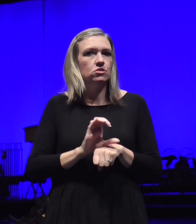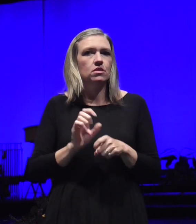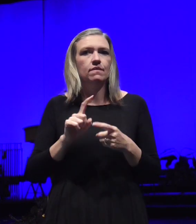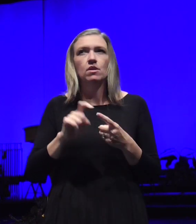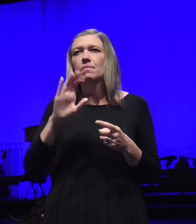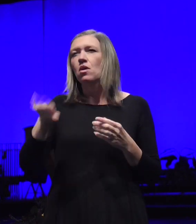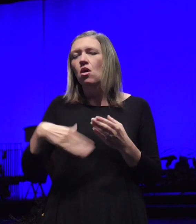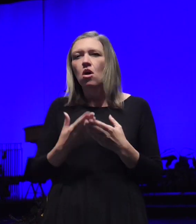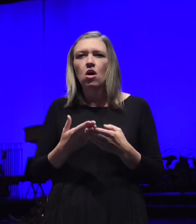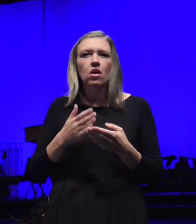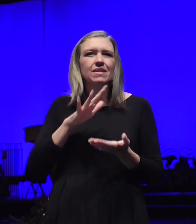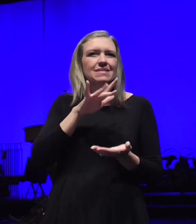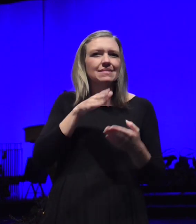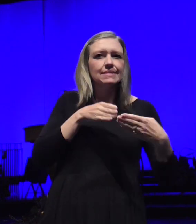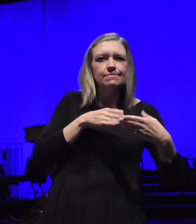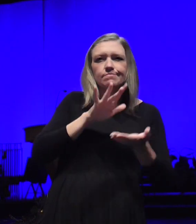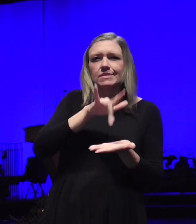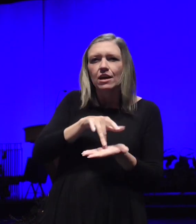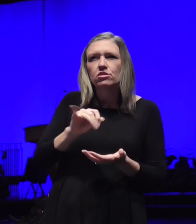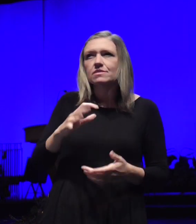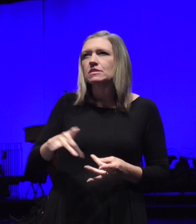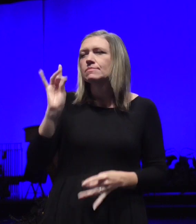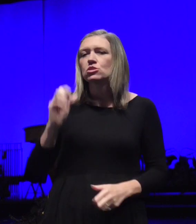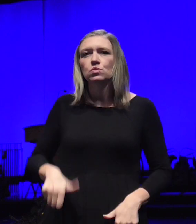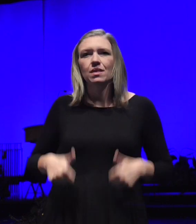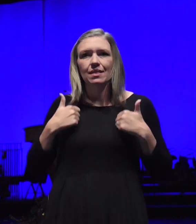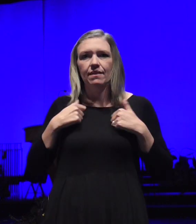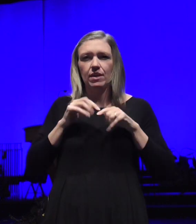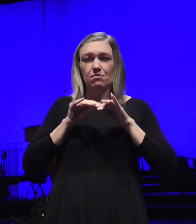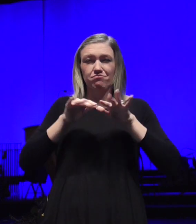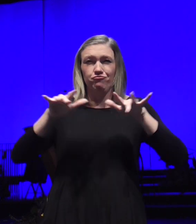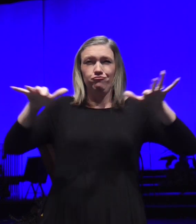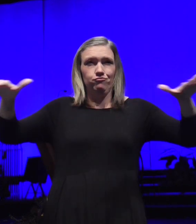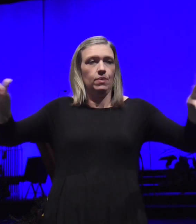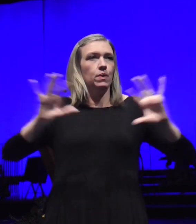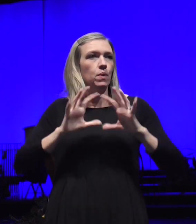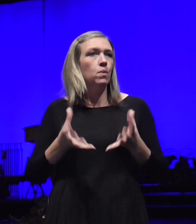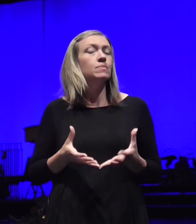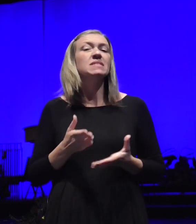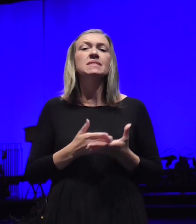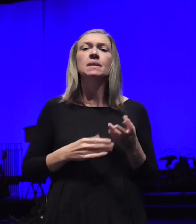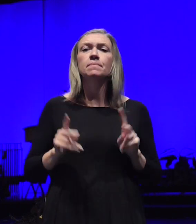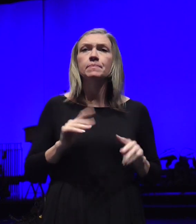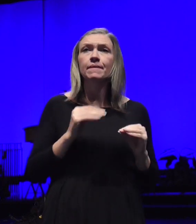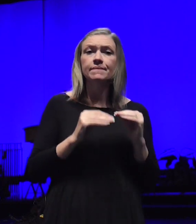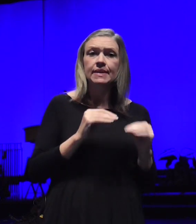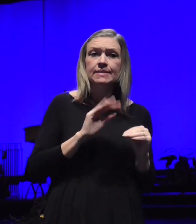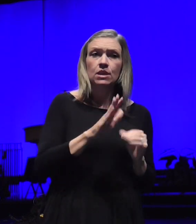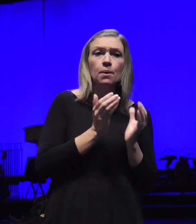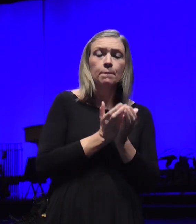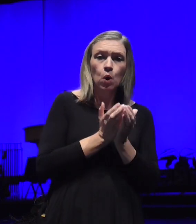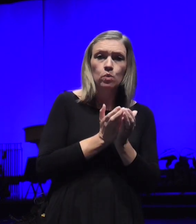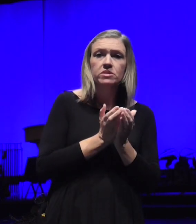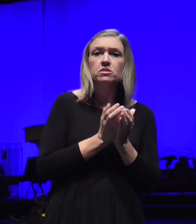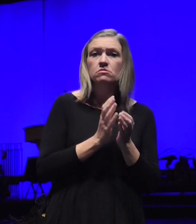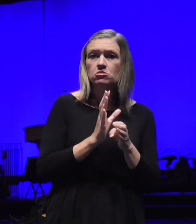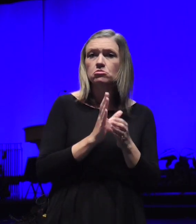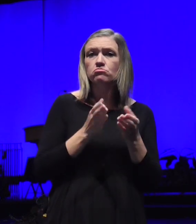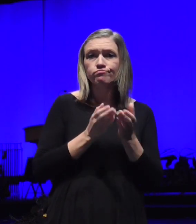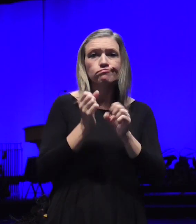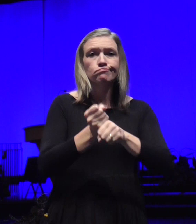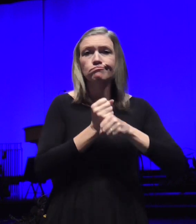spiritual living, shines forth to this globe. And some people fixed their boats and went on their way, which is